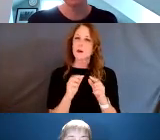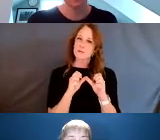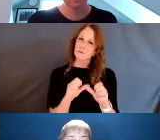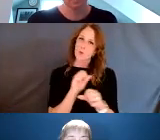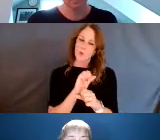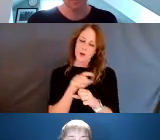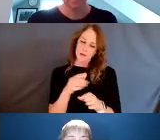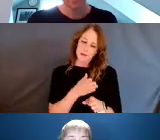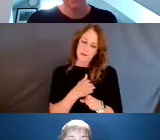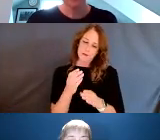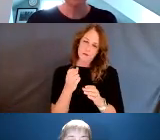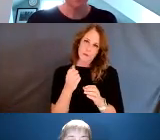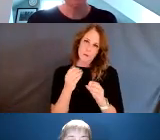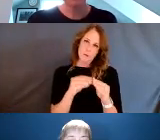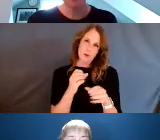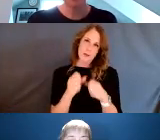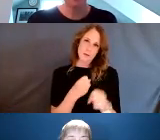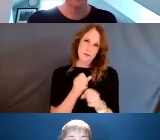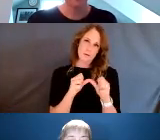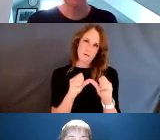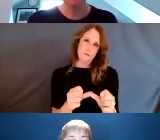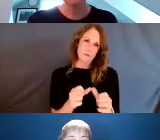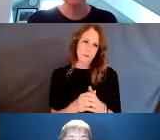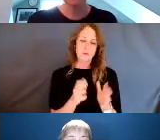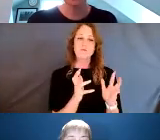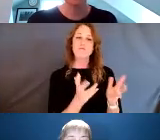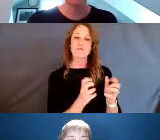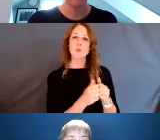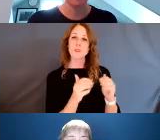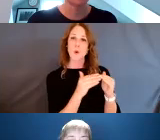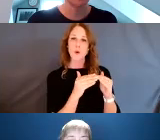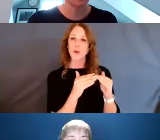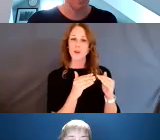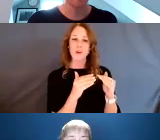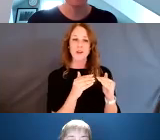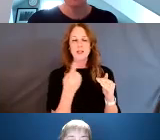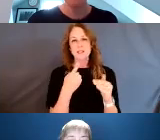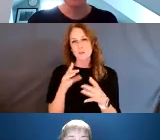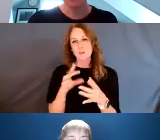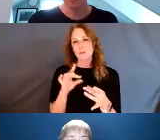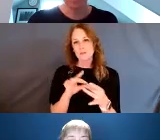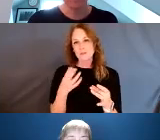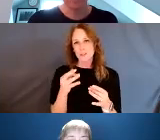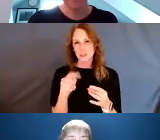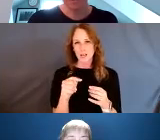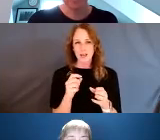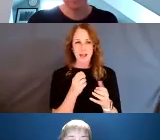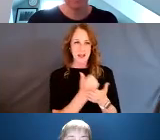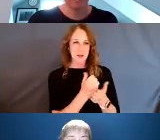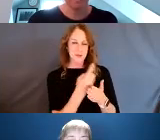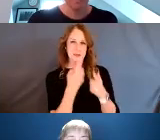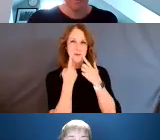weeks, months, or years. So chatting with a coworker, and I love someone putting in the chat, making someone laugh, making your coworkers